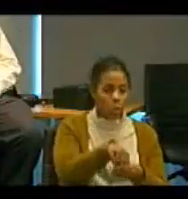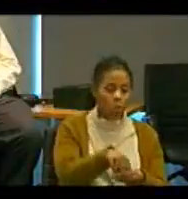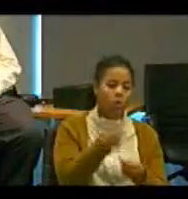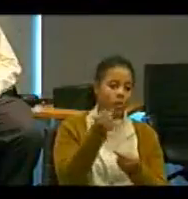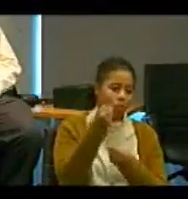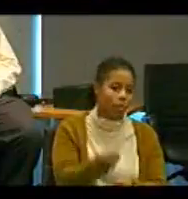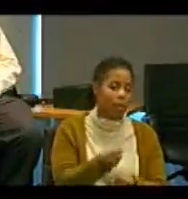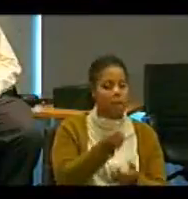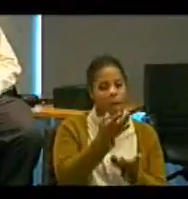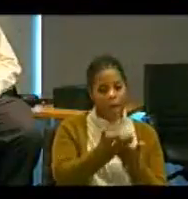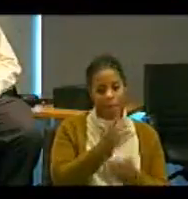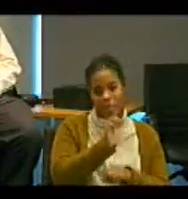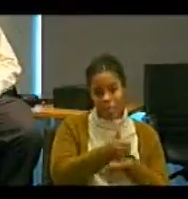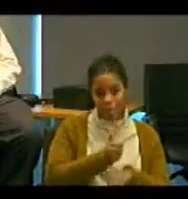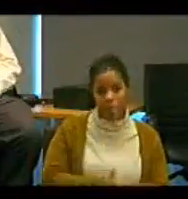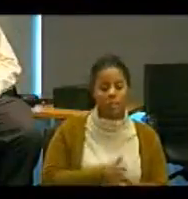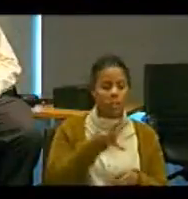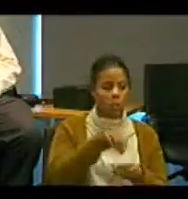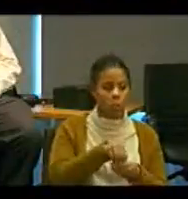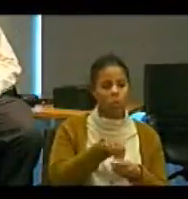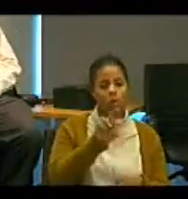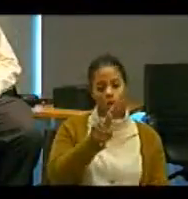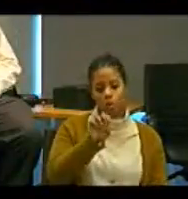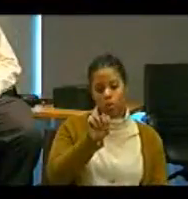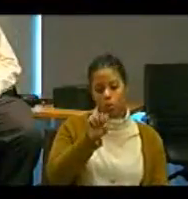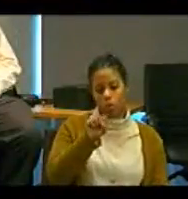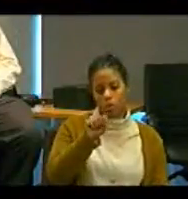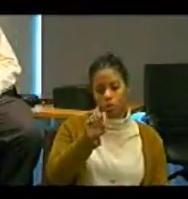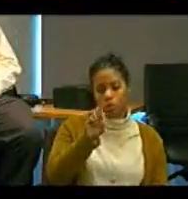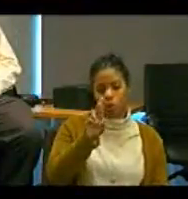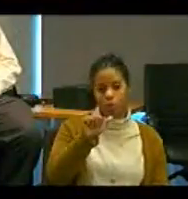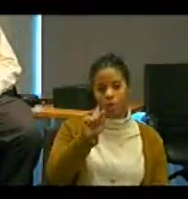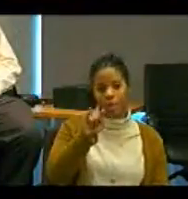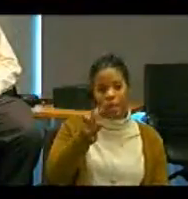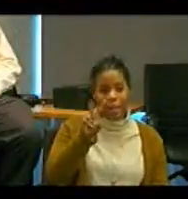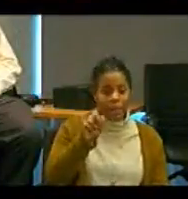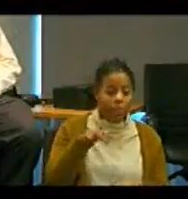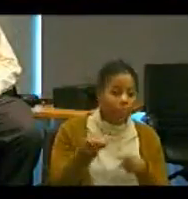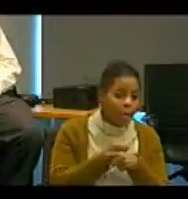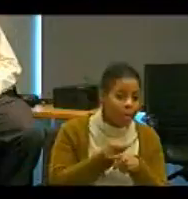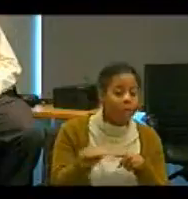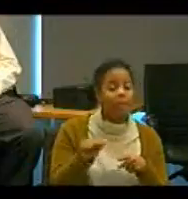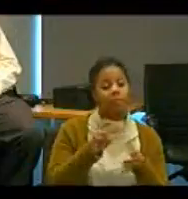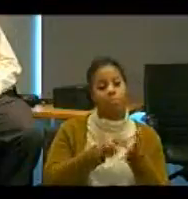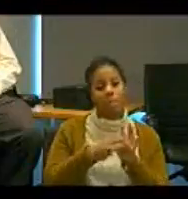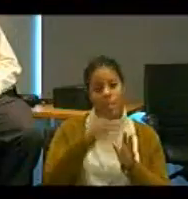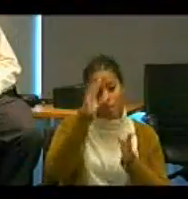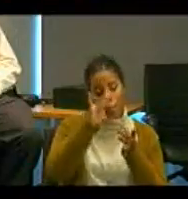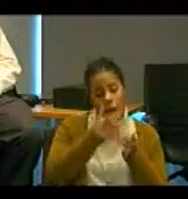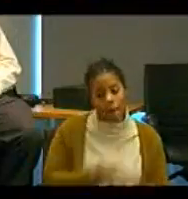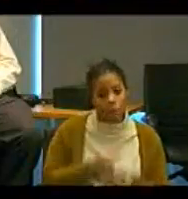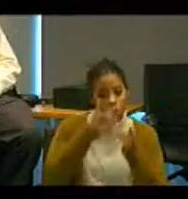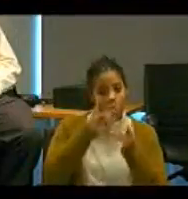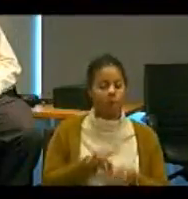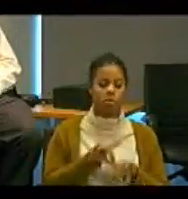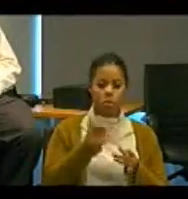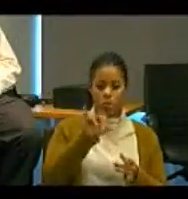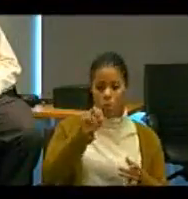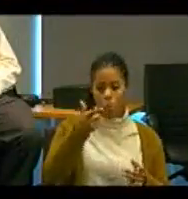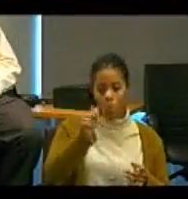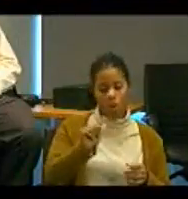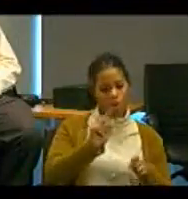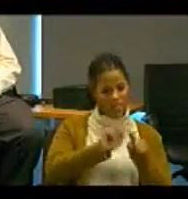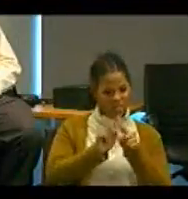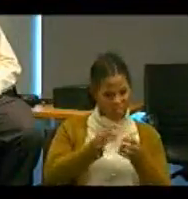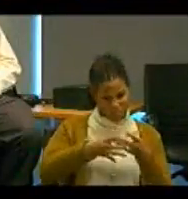innovative practices that include restorative practices, counseling, mindfulness, yoga, training, and practical tools that emphasize